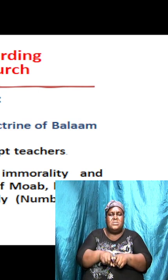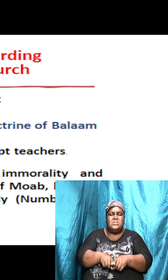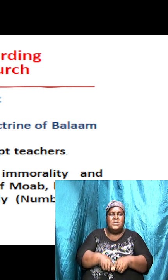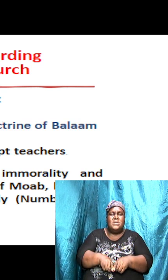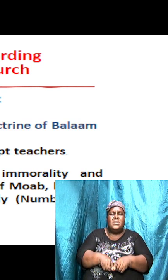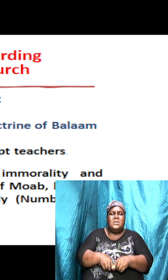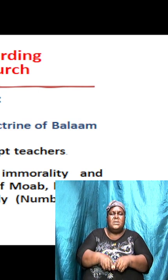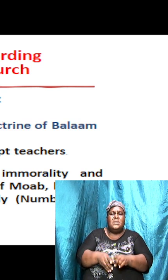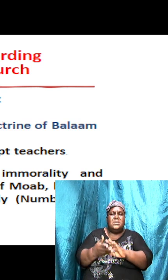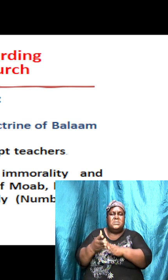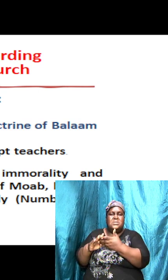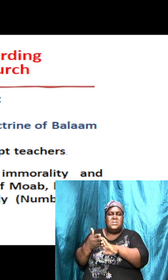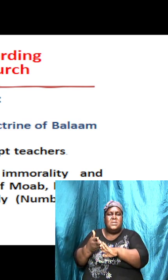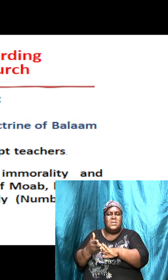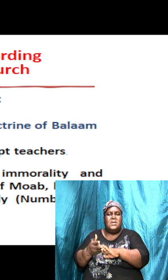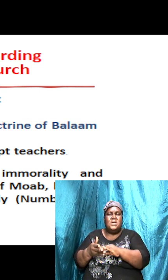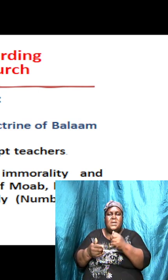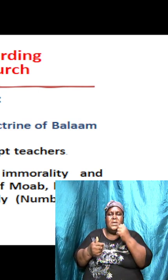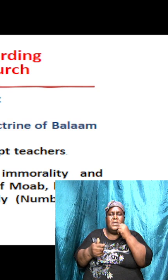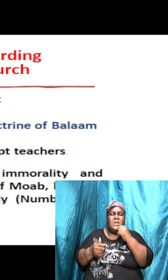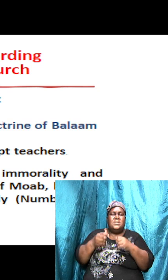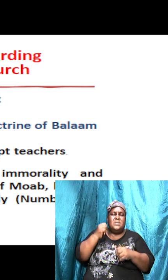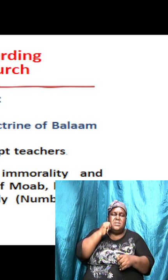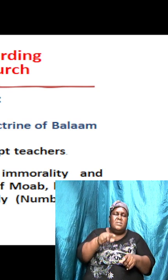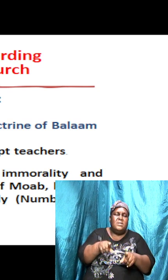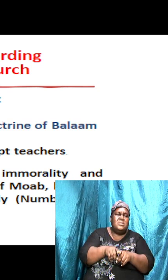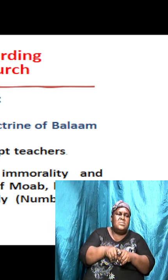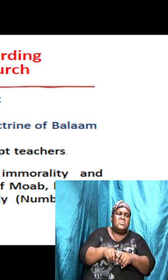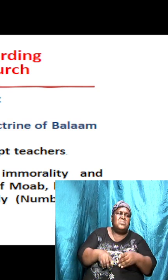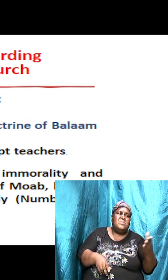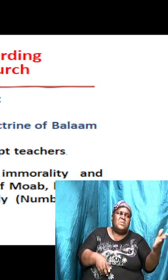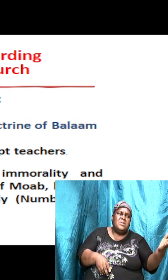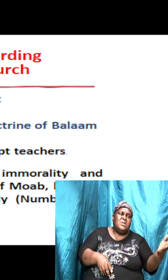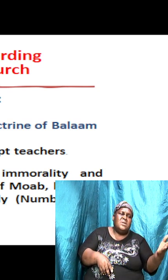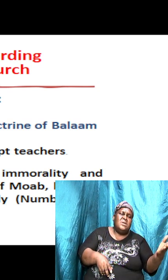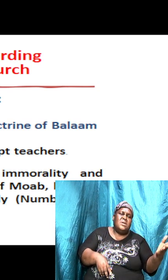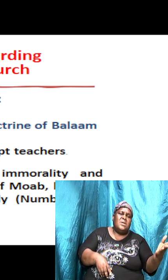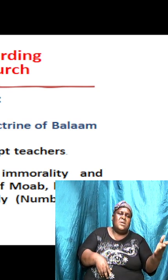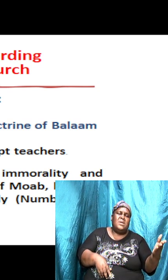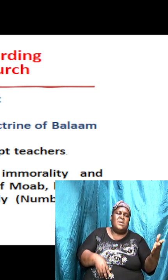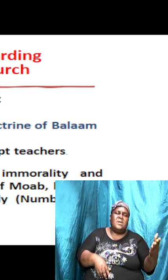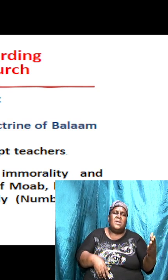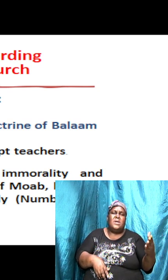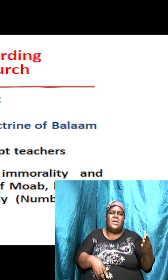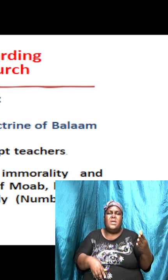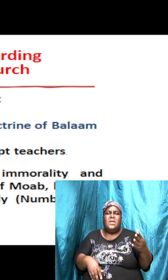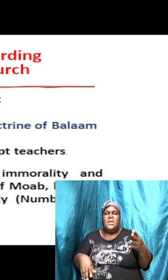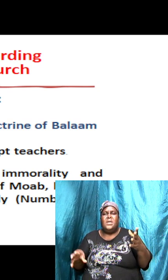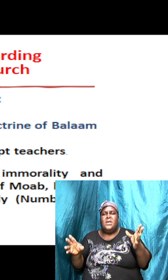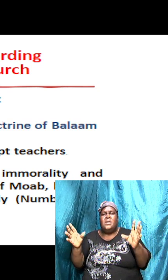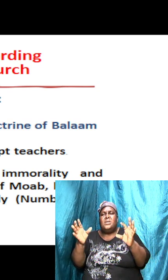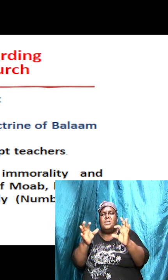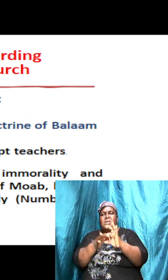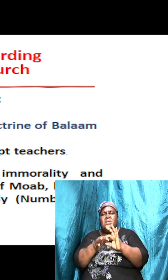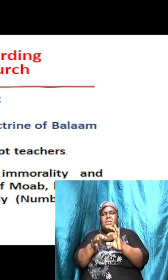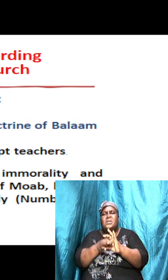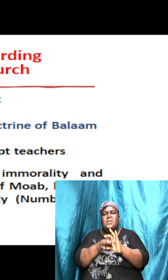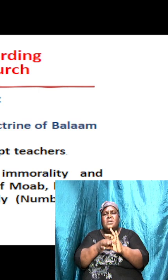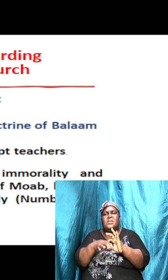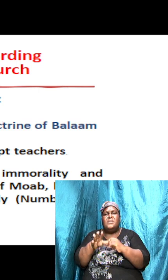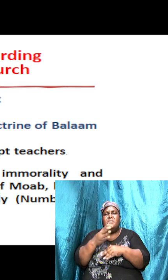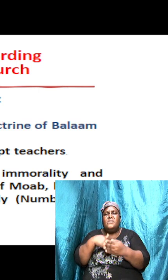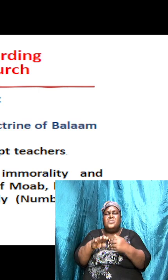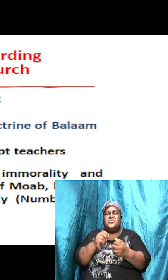Midian to go over into their midst and to mix up with them and to just mingle with